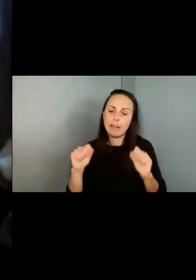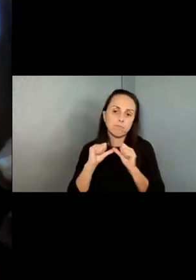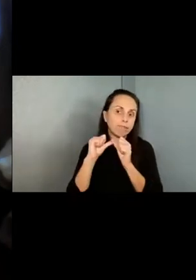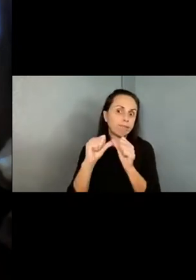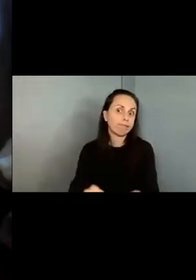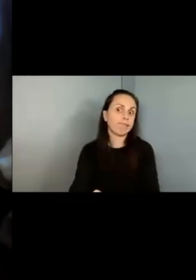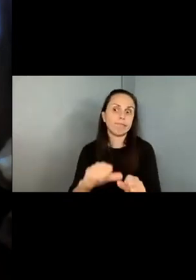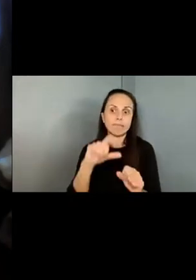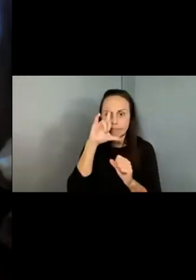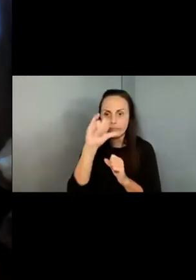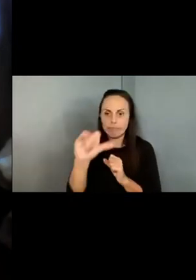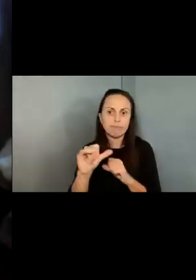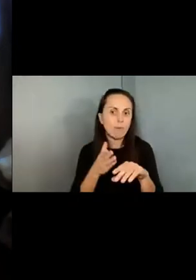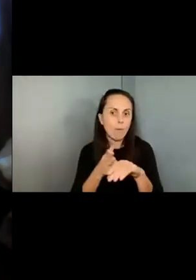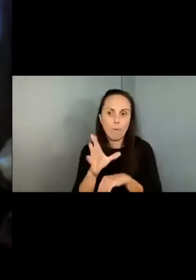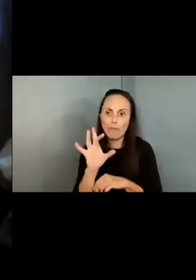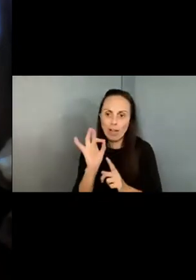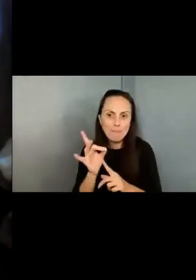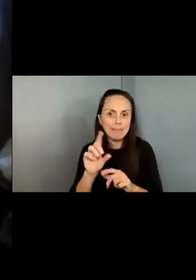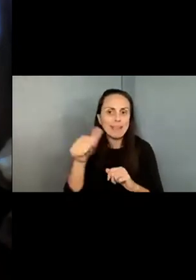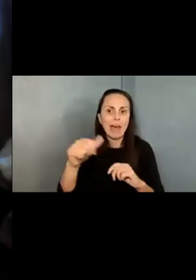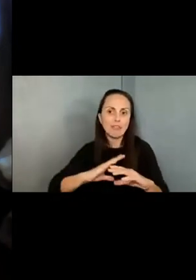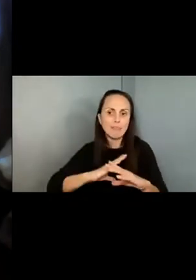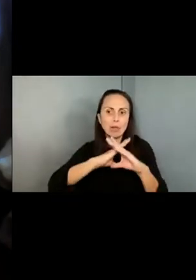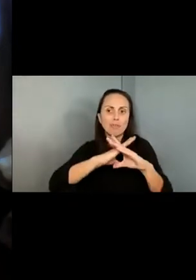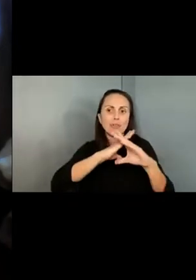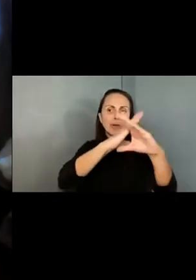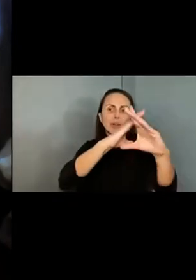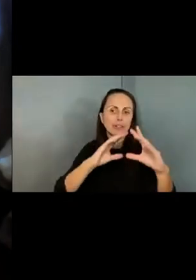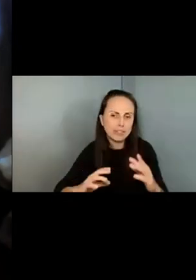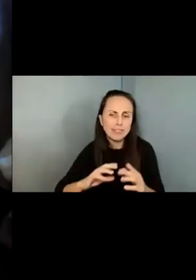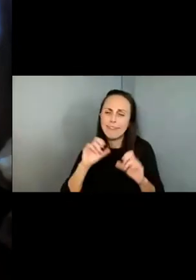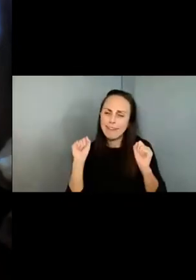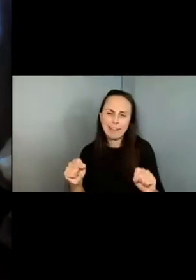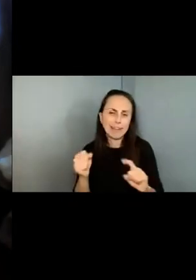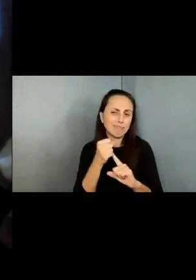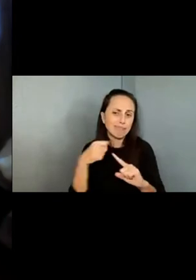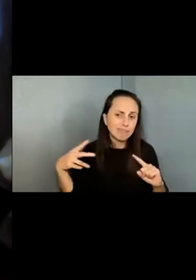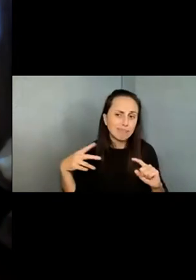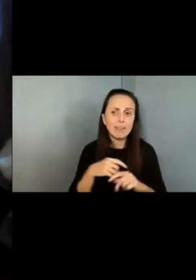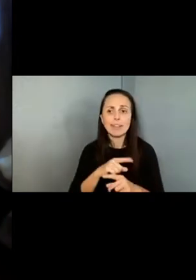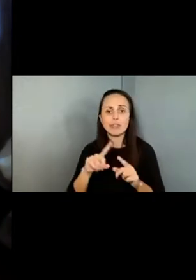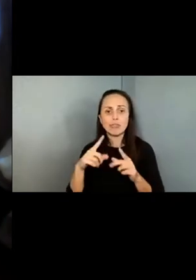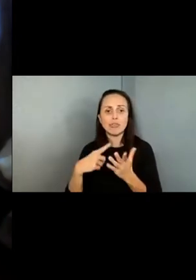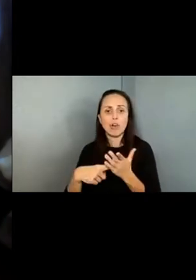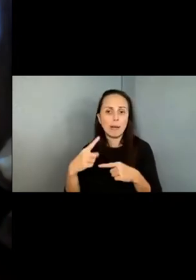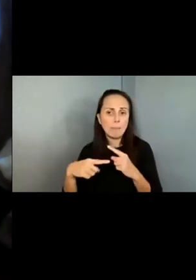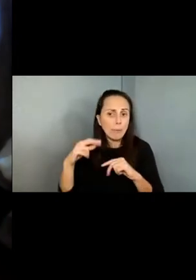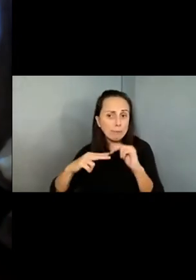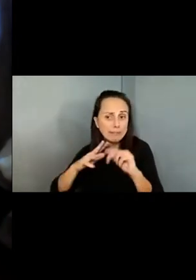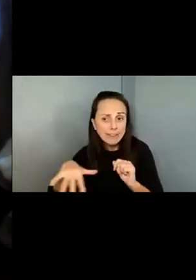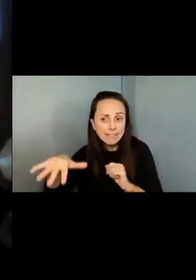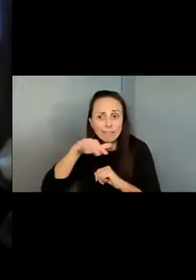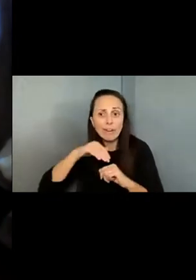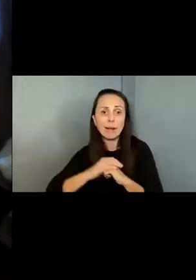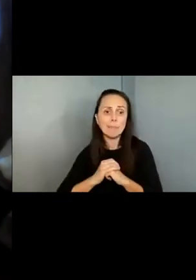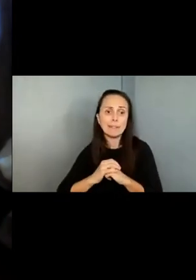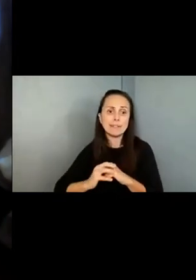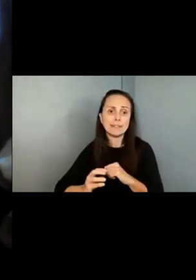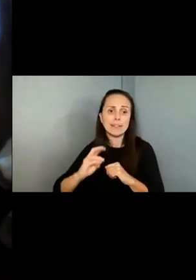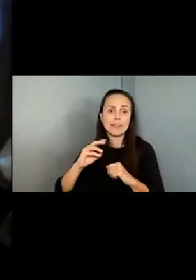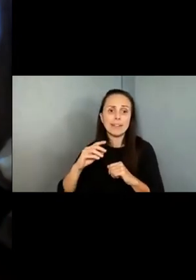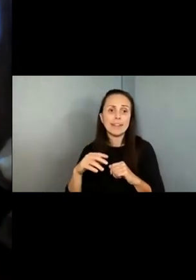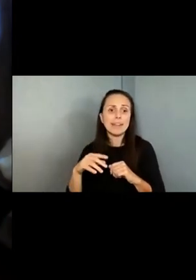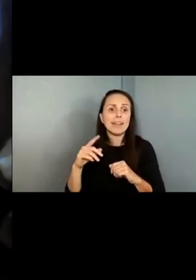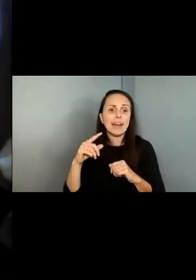longer than 8 minutes about other barriers that disabled grad encounter. I could talk about the built environment, about the steeply sloped